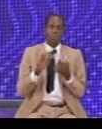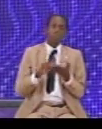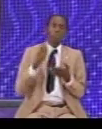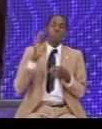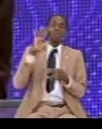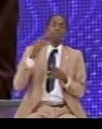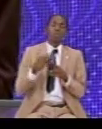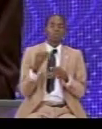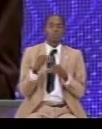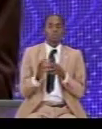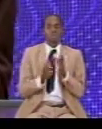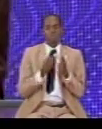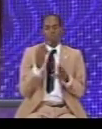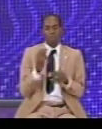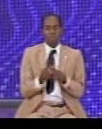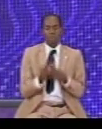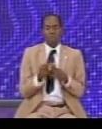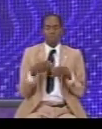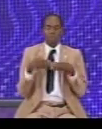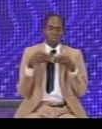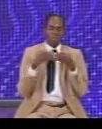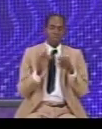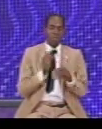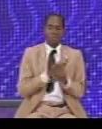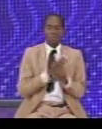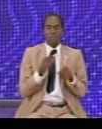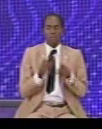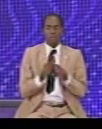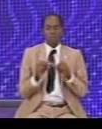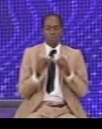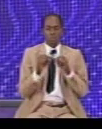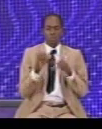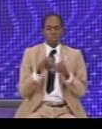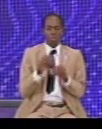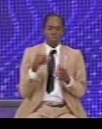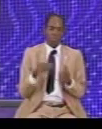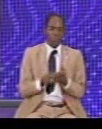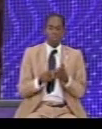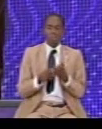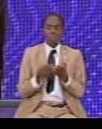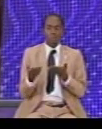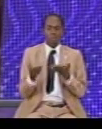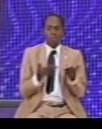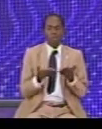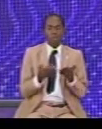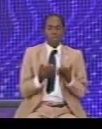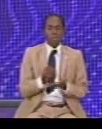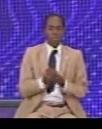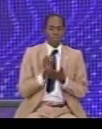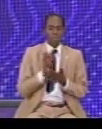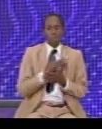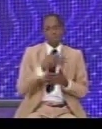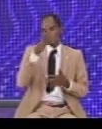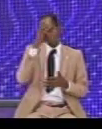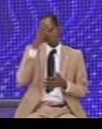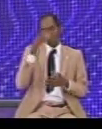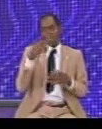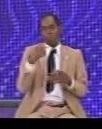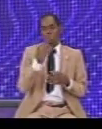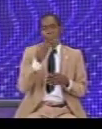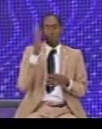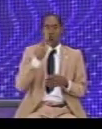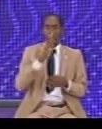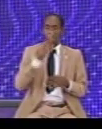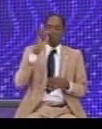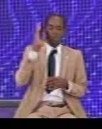Jesus' name. Lead us as we continue in this program. Help your servant that will be ministering Our Father in the Lord, we